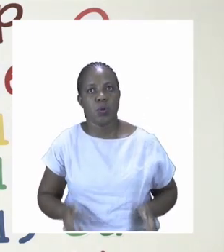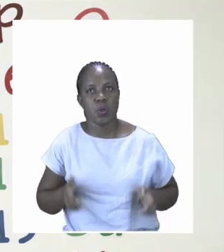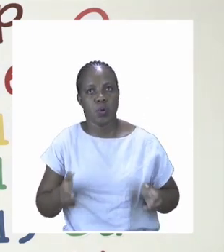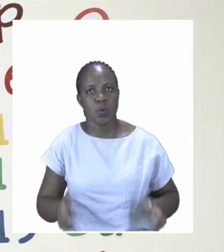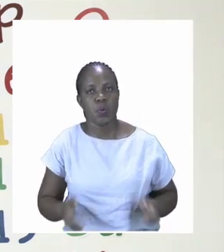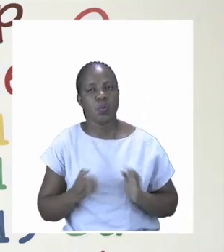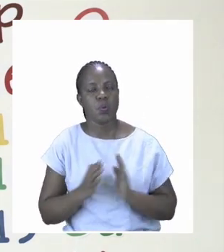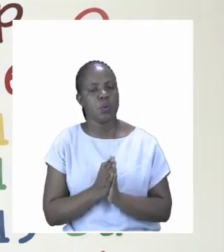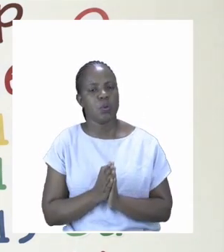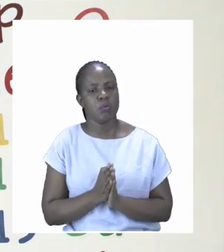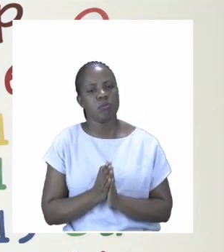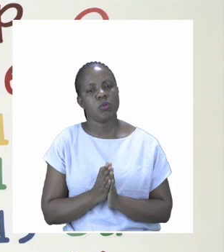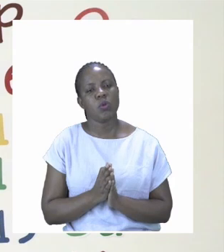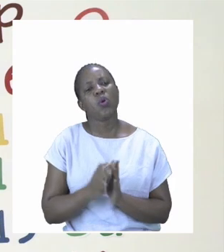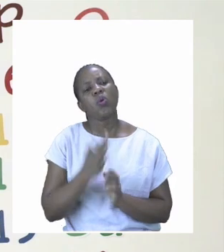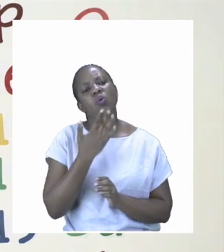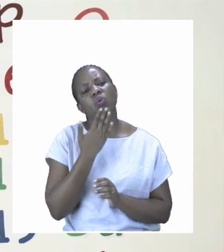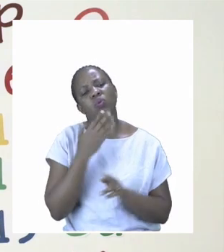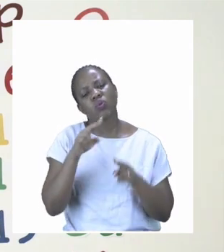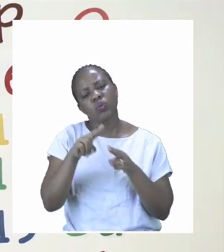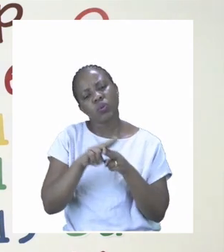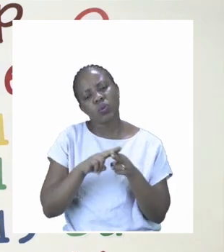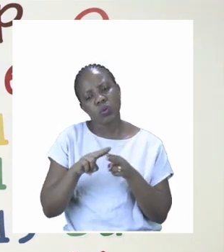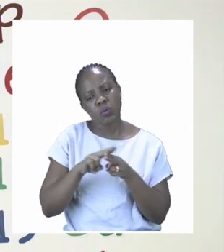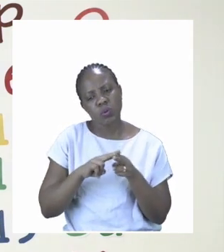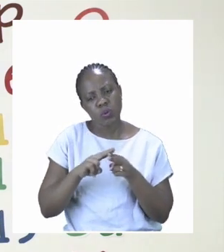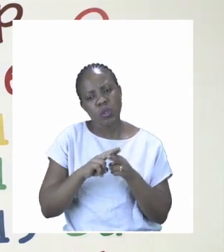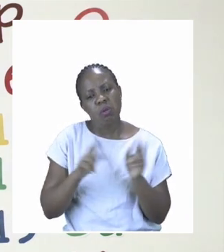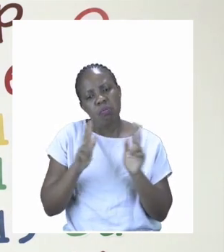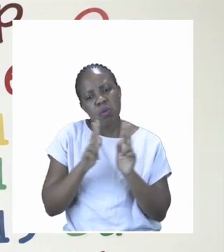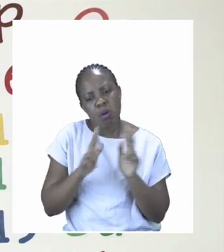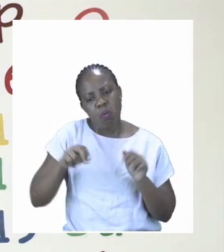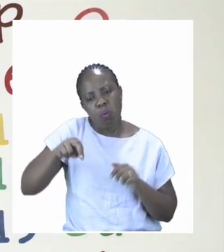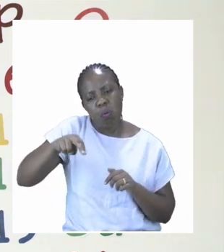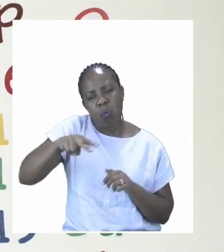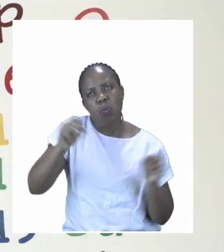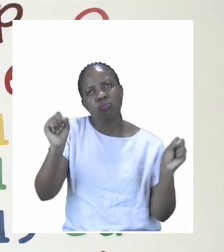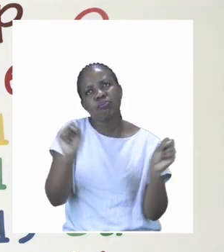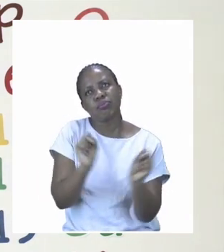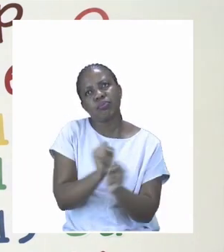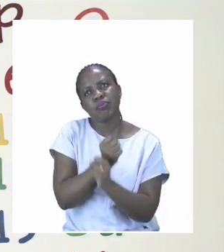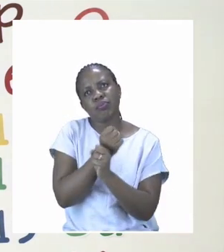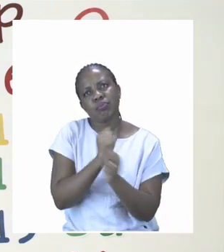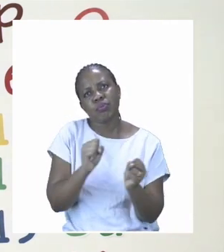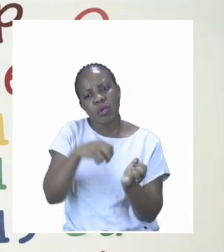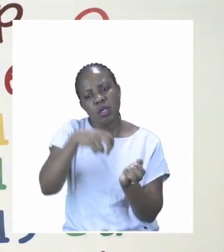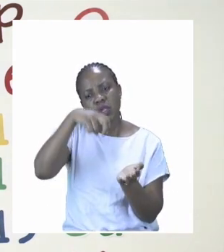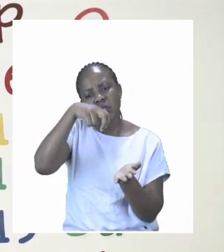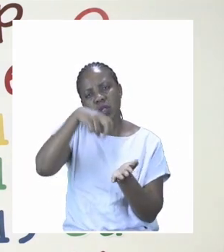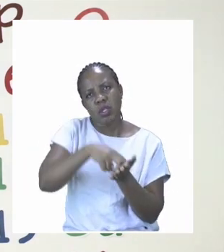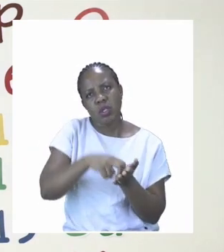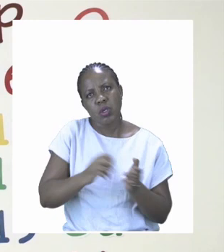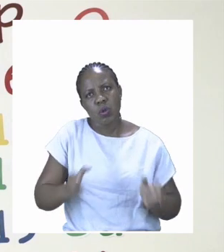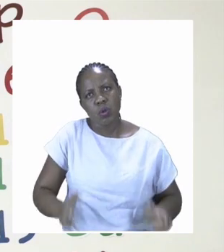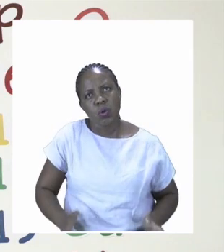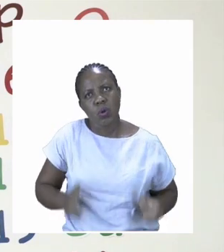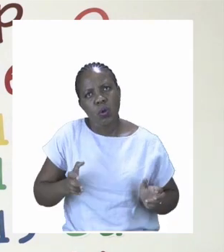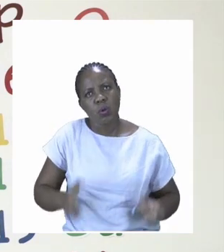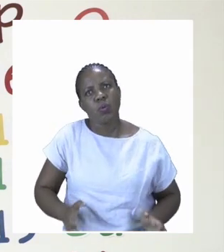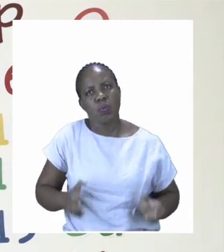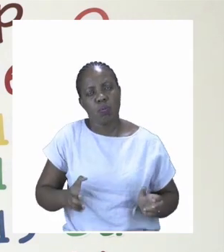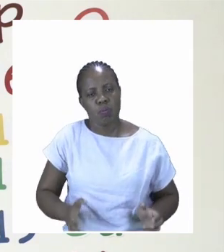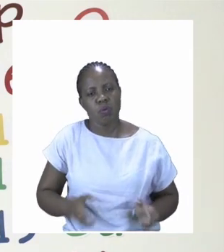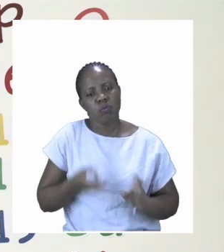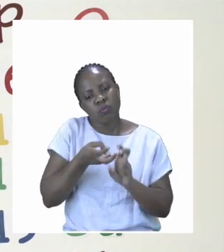who unfortunately cannot walk for themselves. We call these people disabled